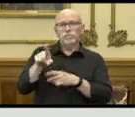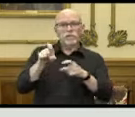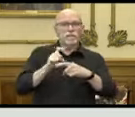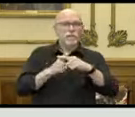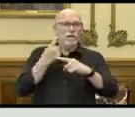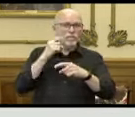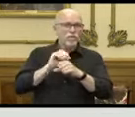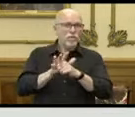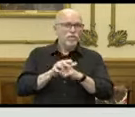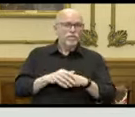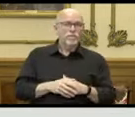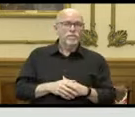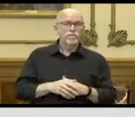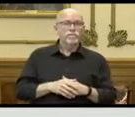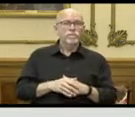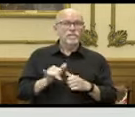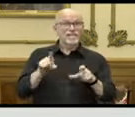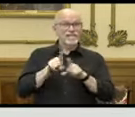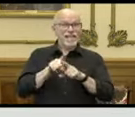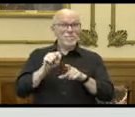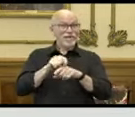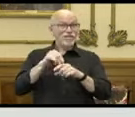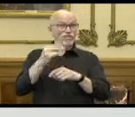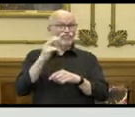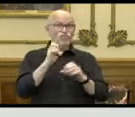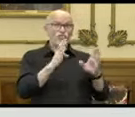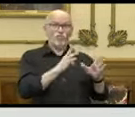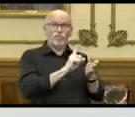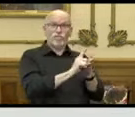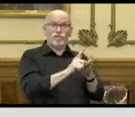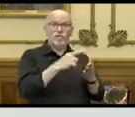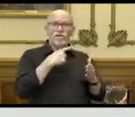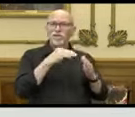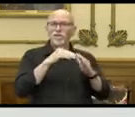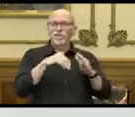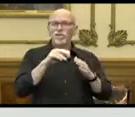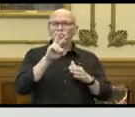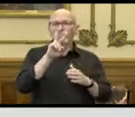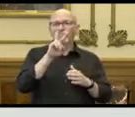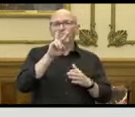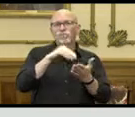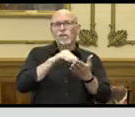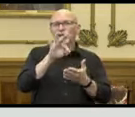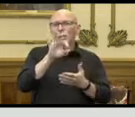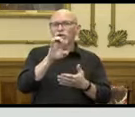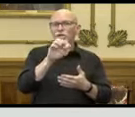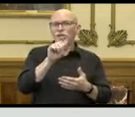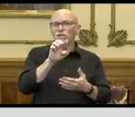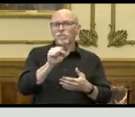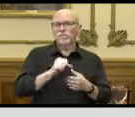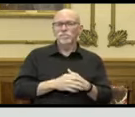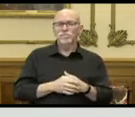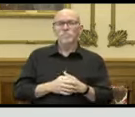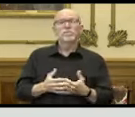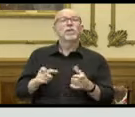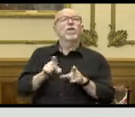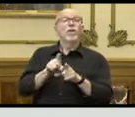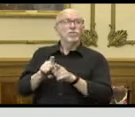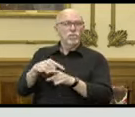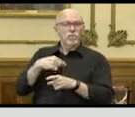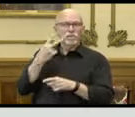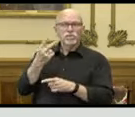positive for COVID. For the same period in June, we saw just under 2,900 cases. We also have seen